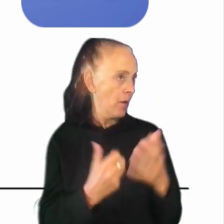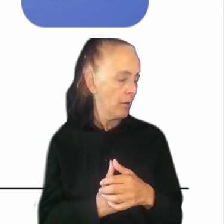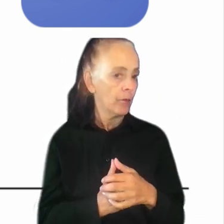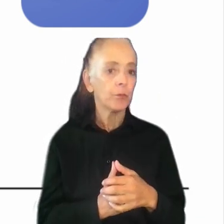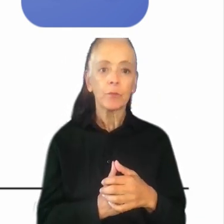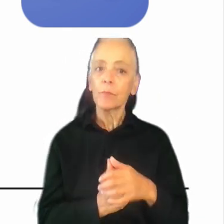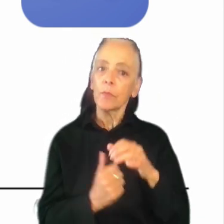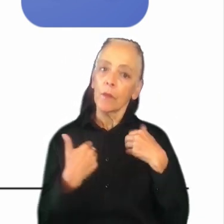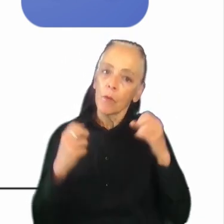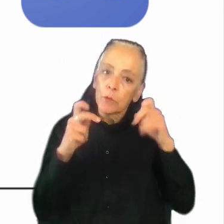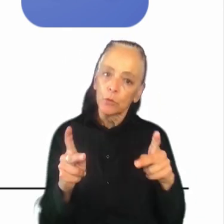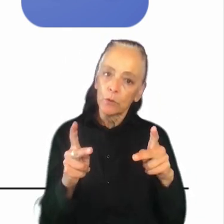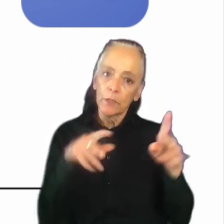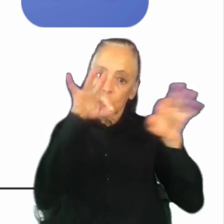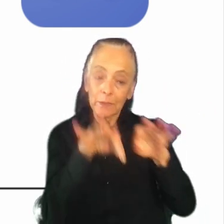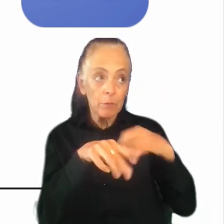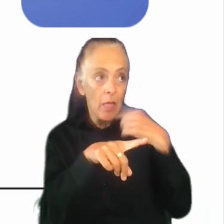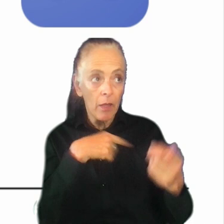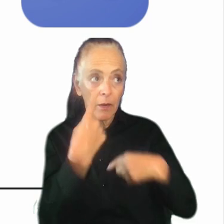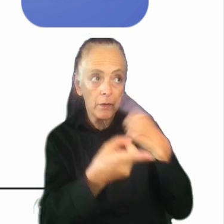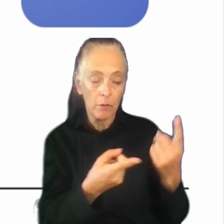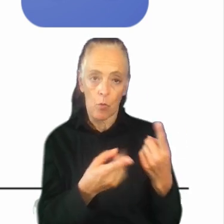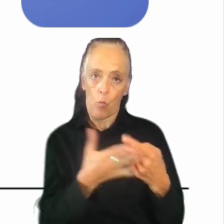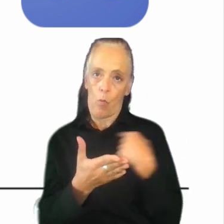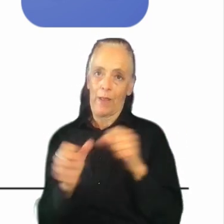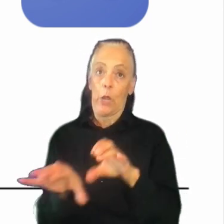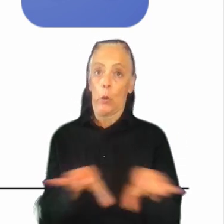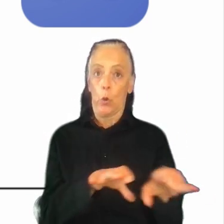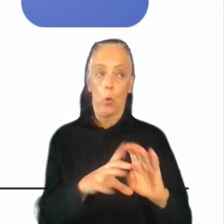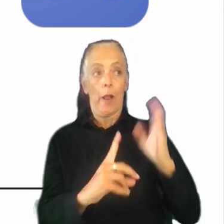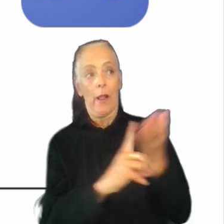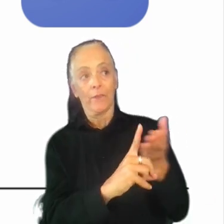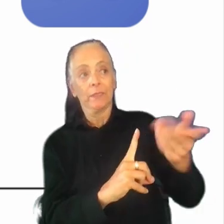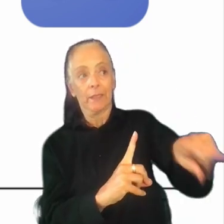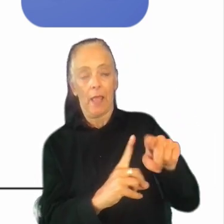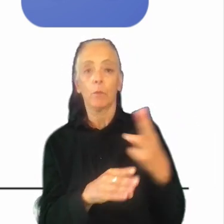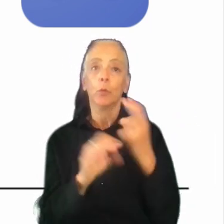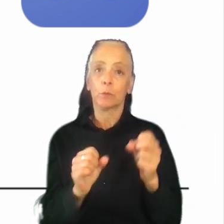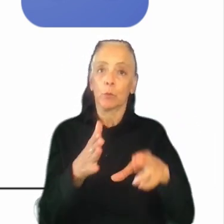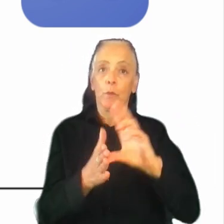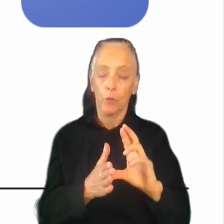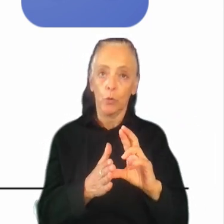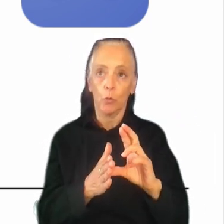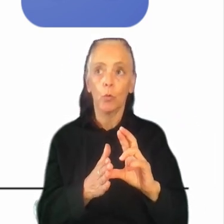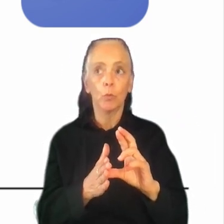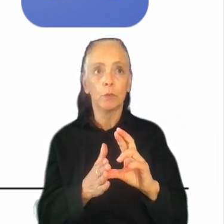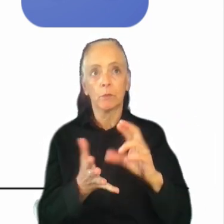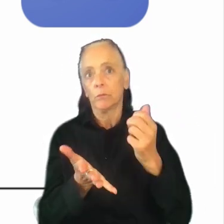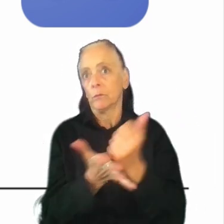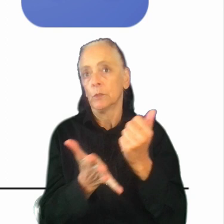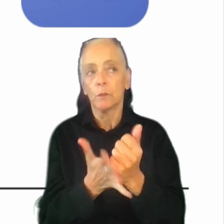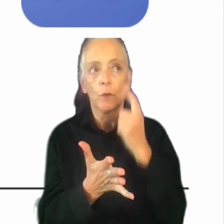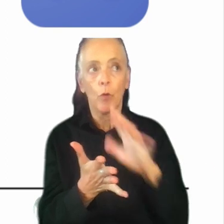there is the opportunity here to explain to them what we can do and convince them that a usability review is both useful to what they're doing